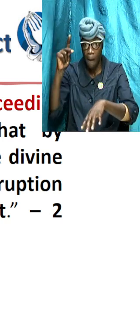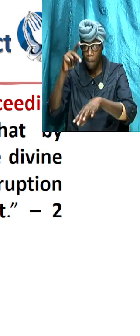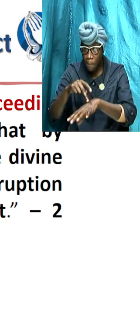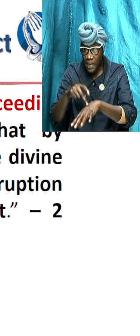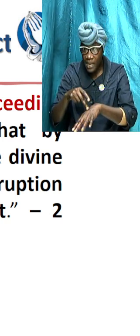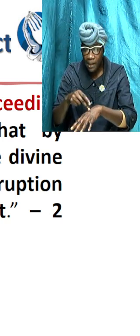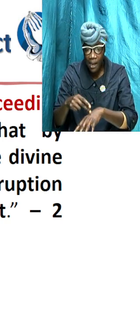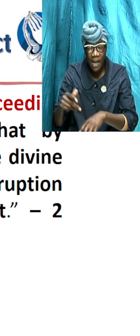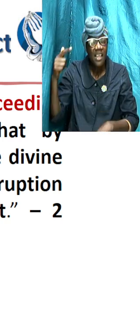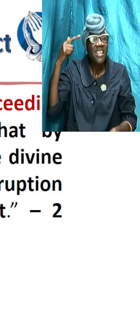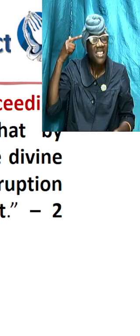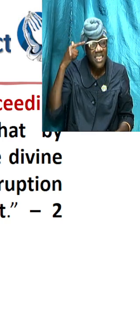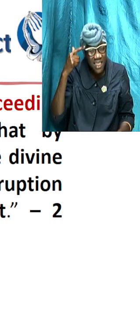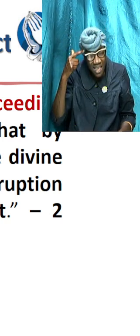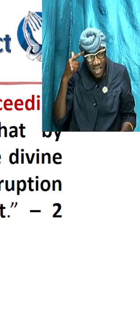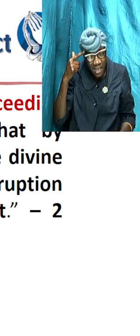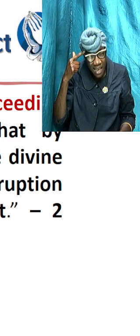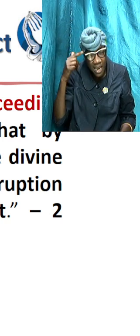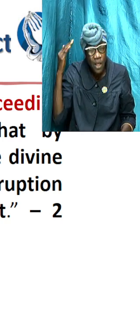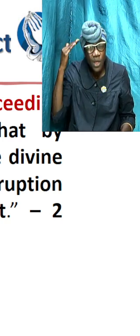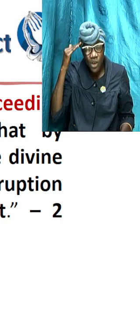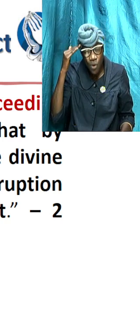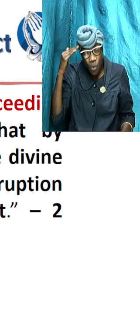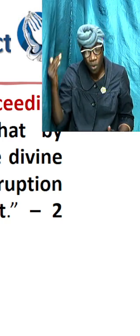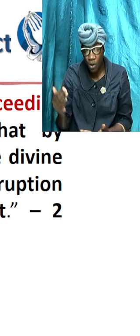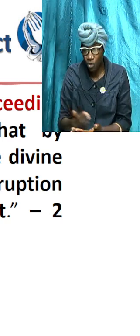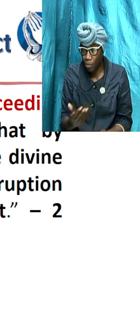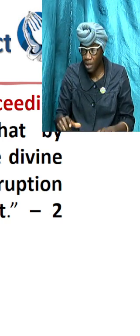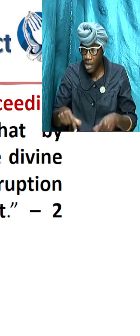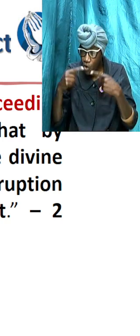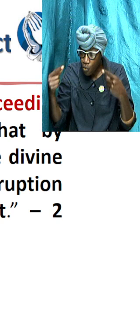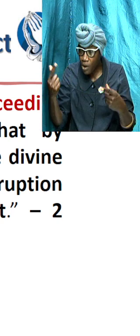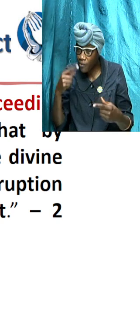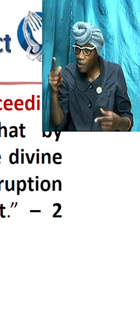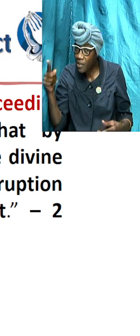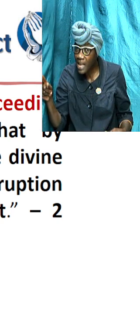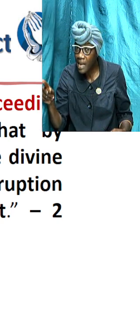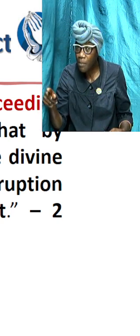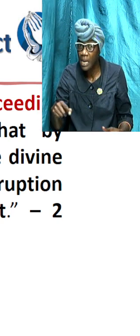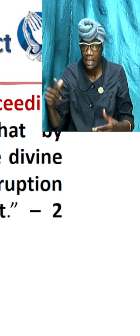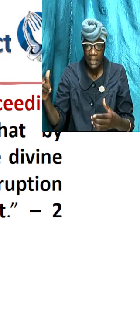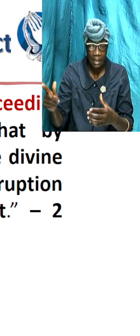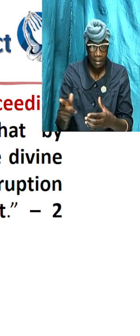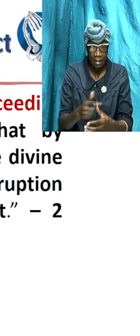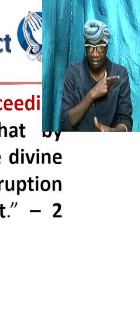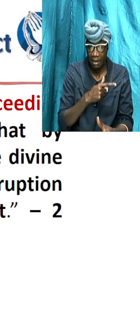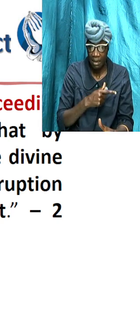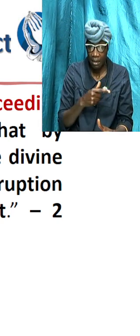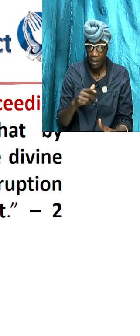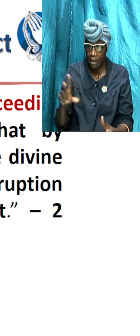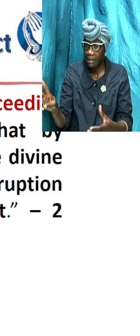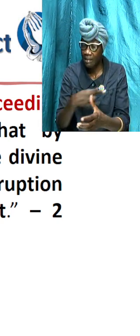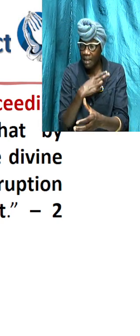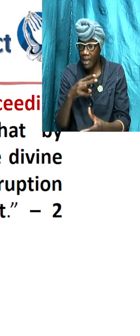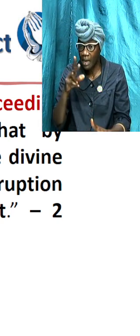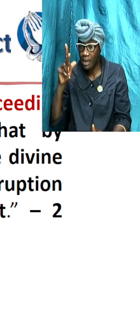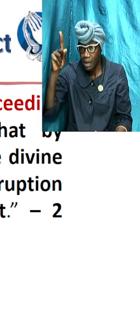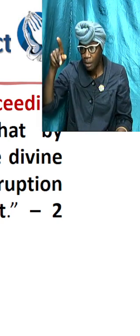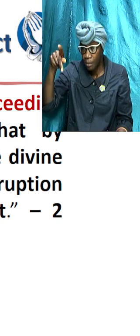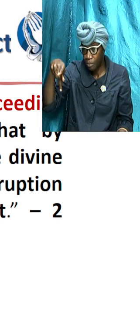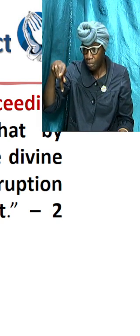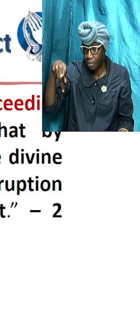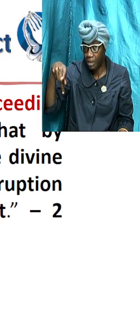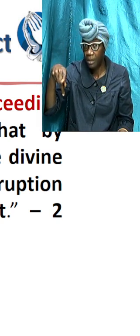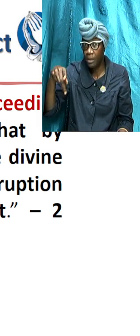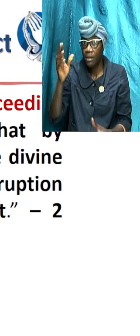knew that there was something great for them. So Peter says in 2 Peter chapter 1 and verse 4, whereby